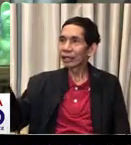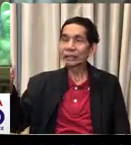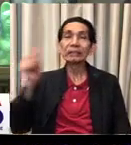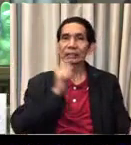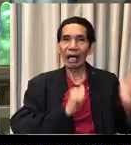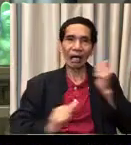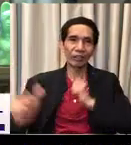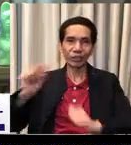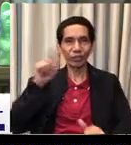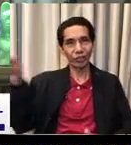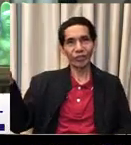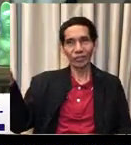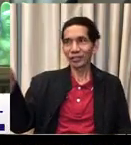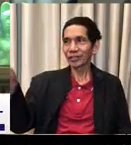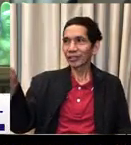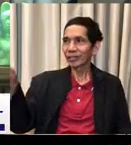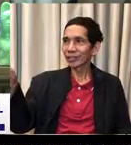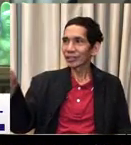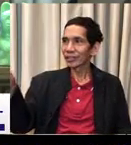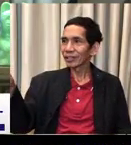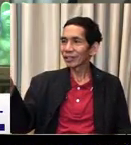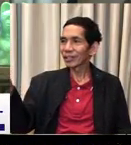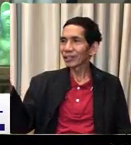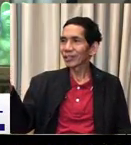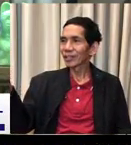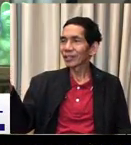action. Tingnan mo ito.